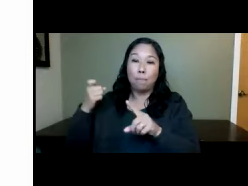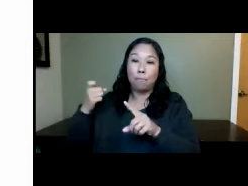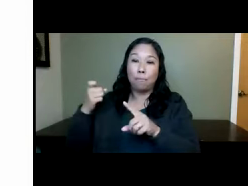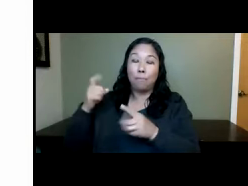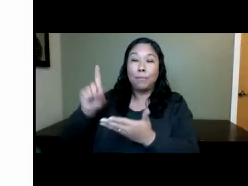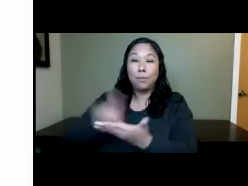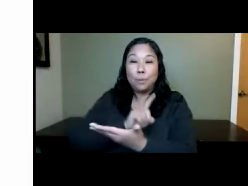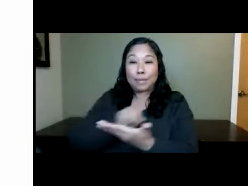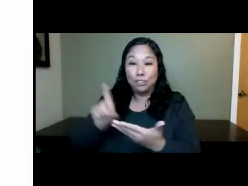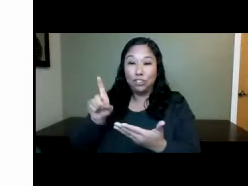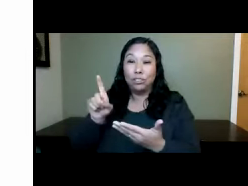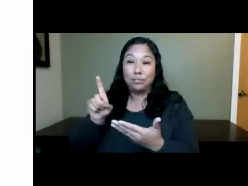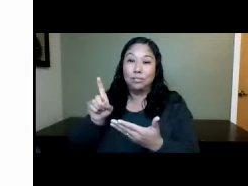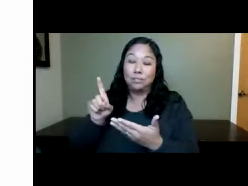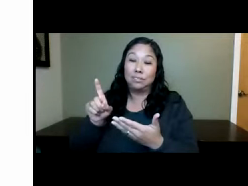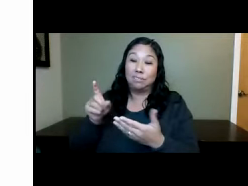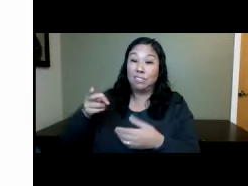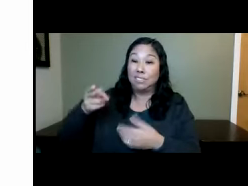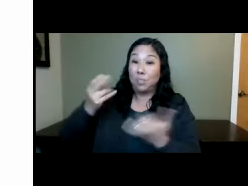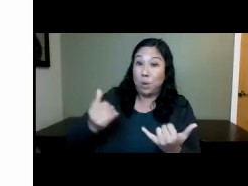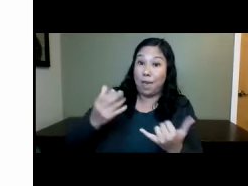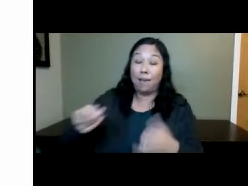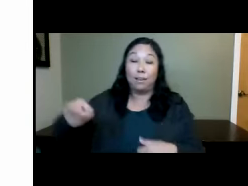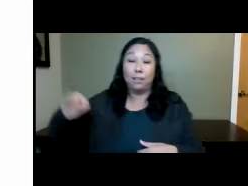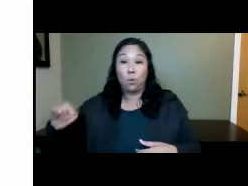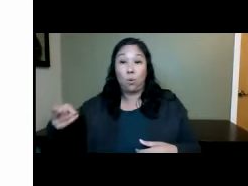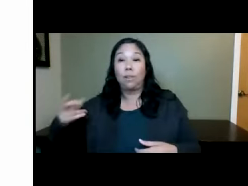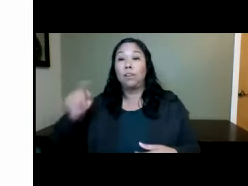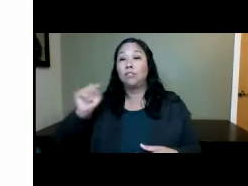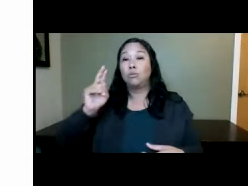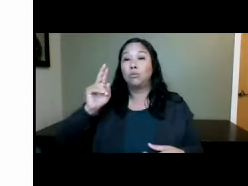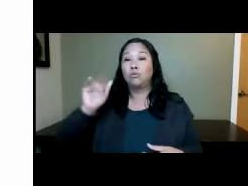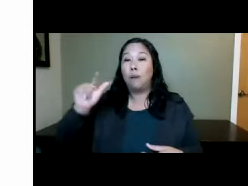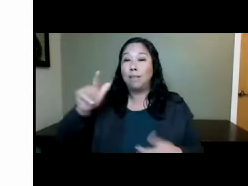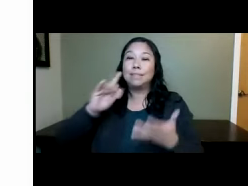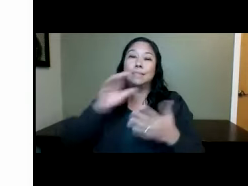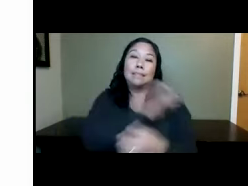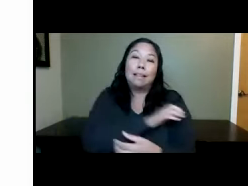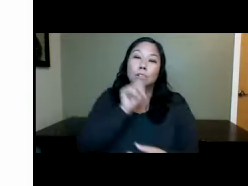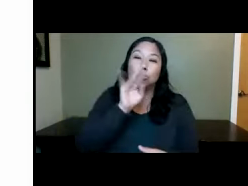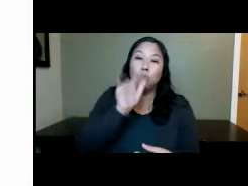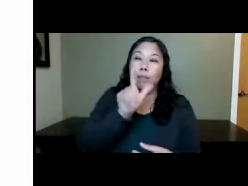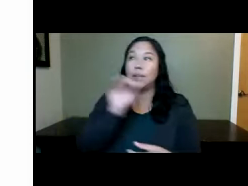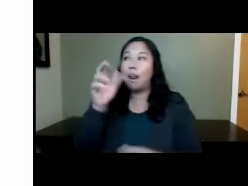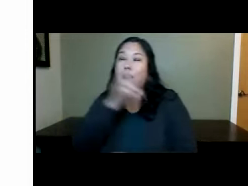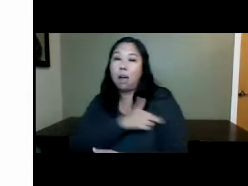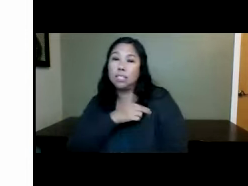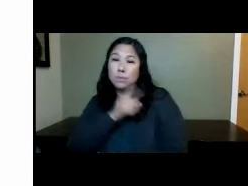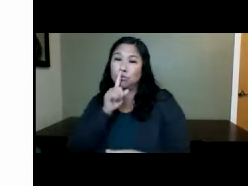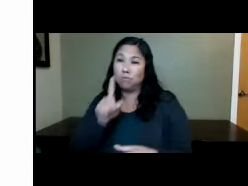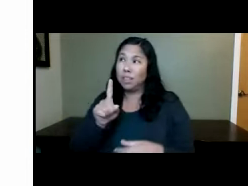racism, not only today but historically, towards clinical trials and hospitals. And so this is a very valid